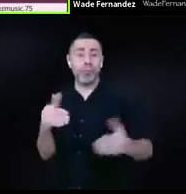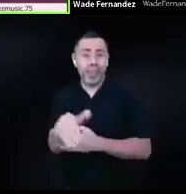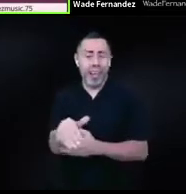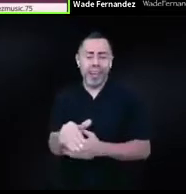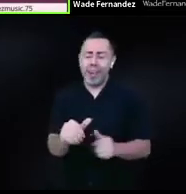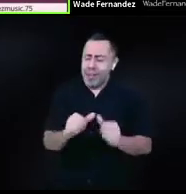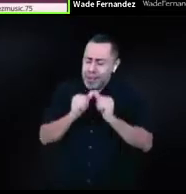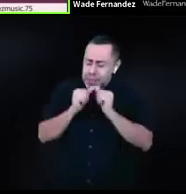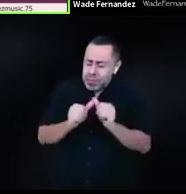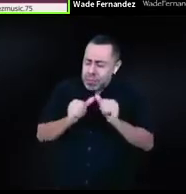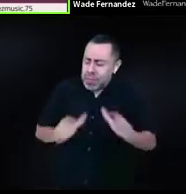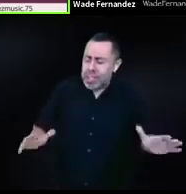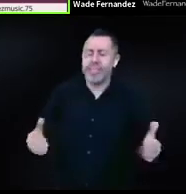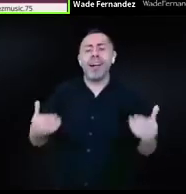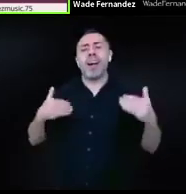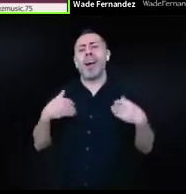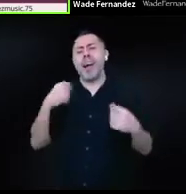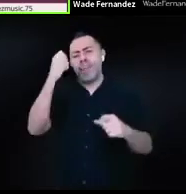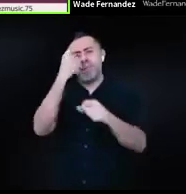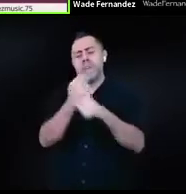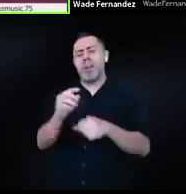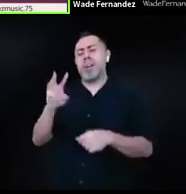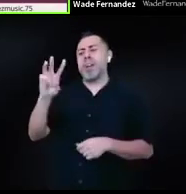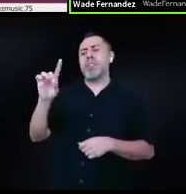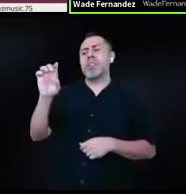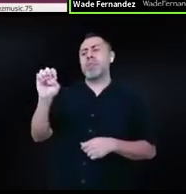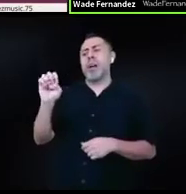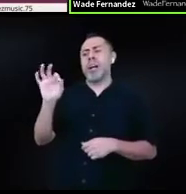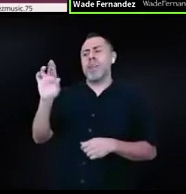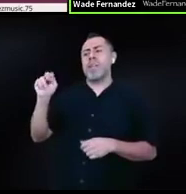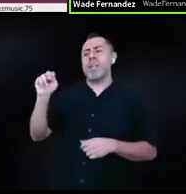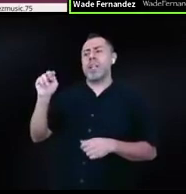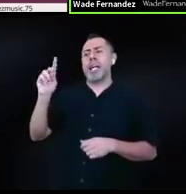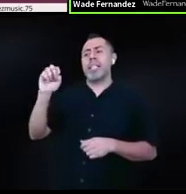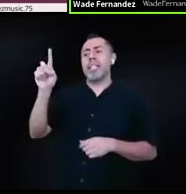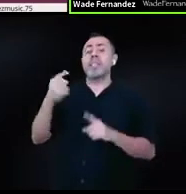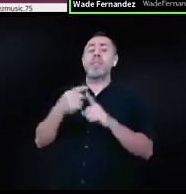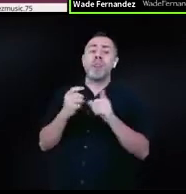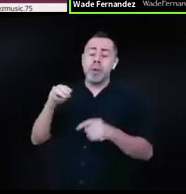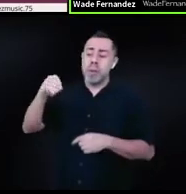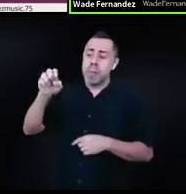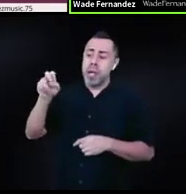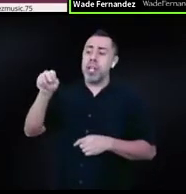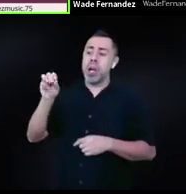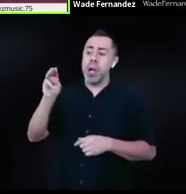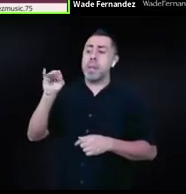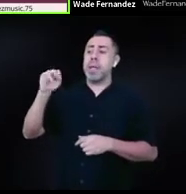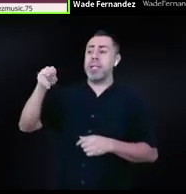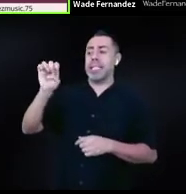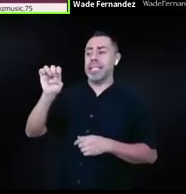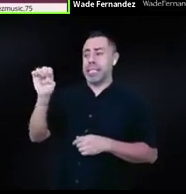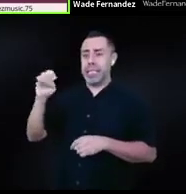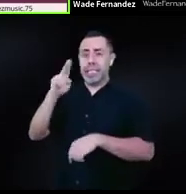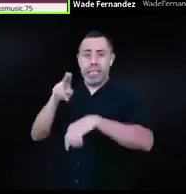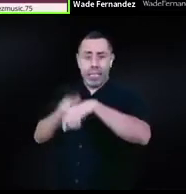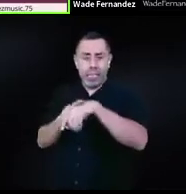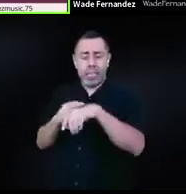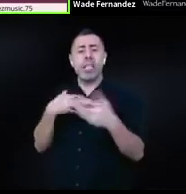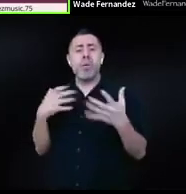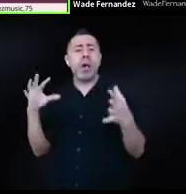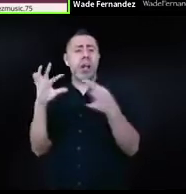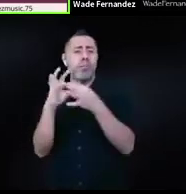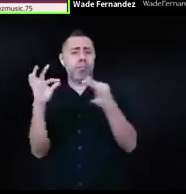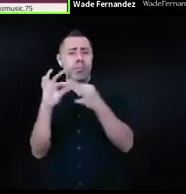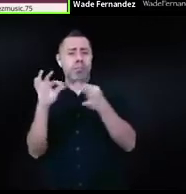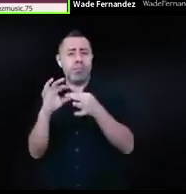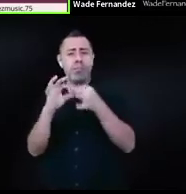Wade Fernandez from the Menominee Nation. And I just want to say some words about Wade. I have a